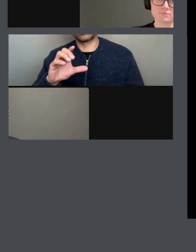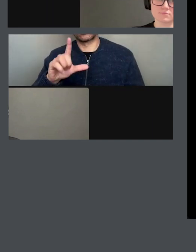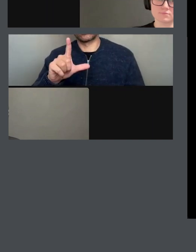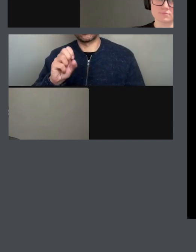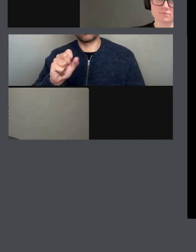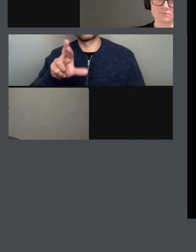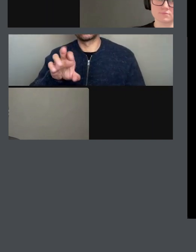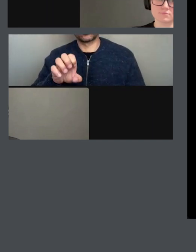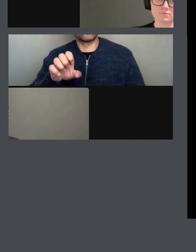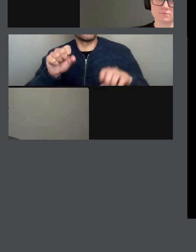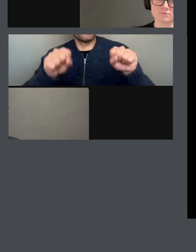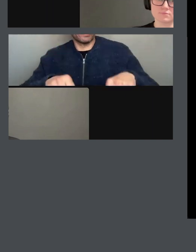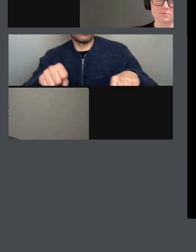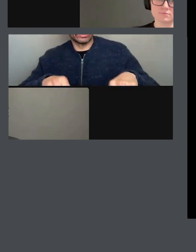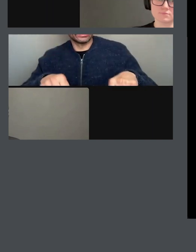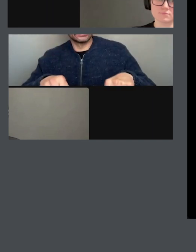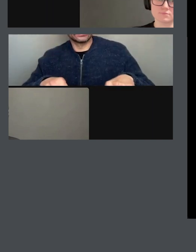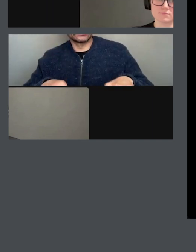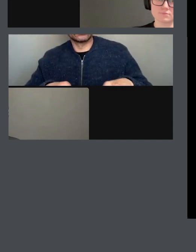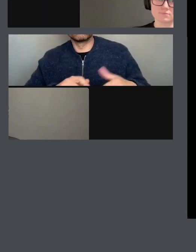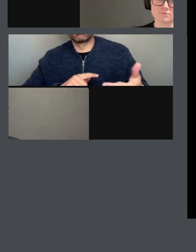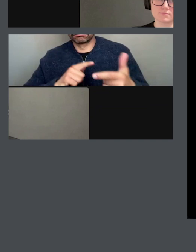ability. So